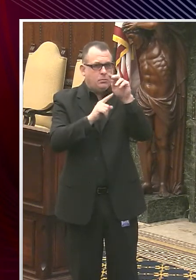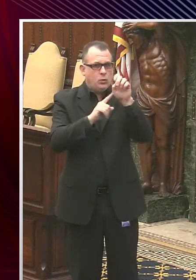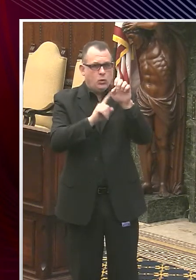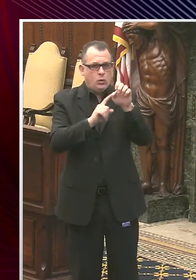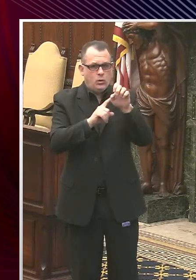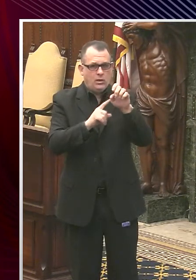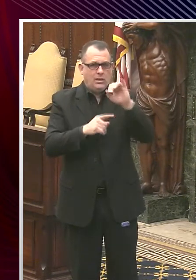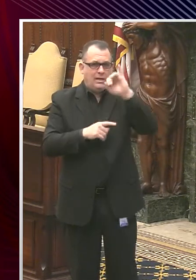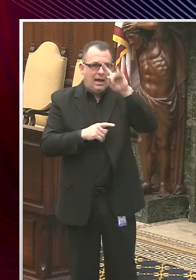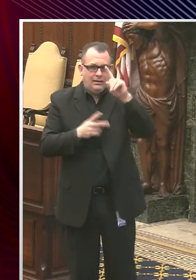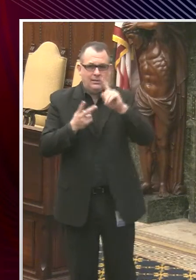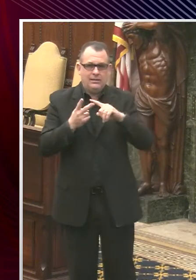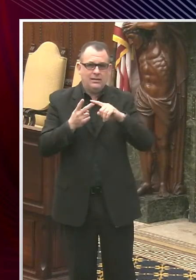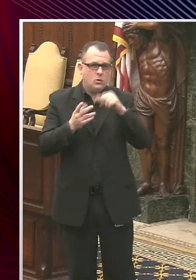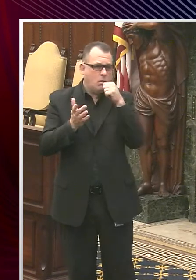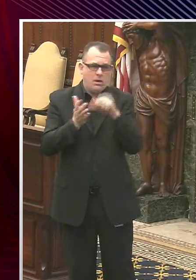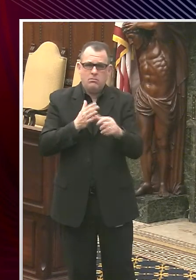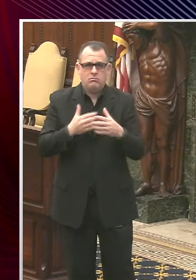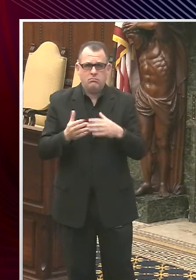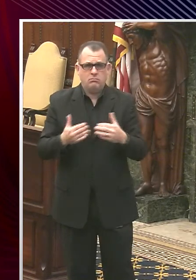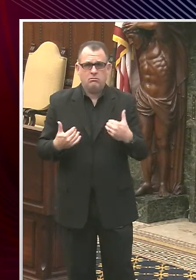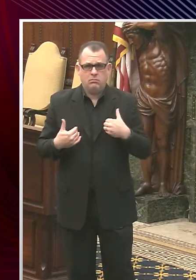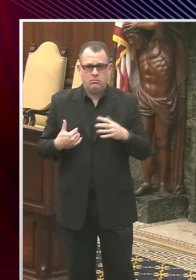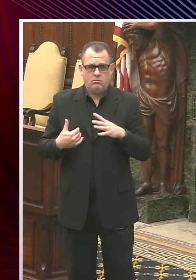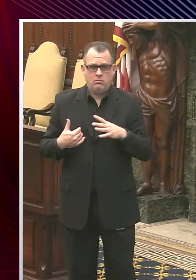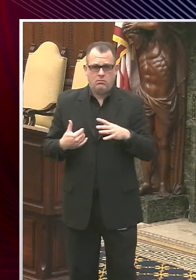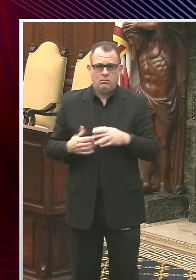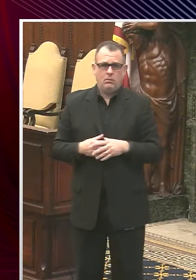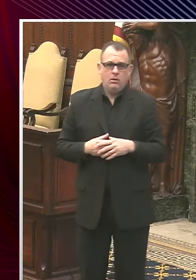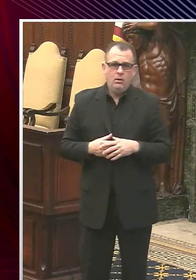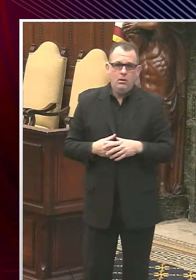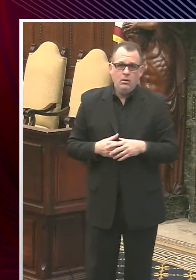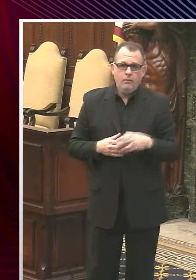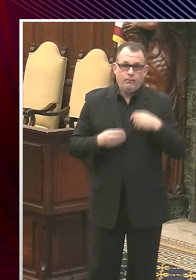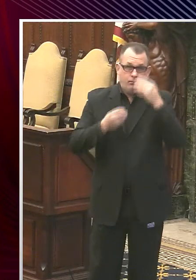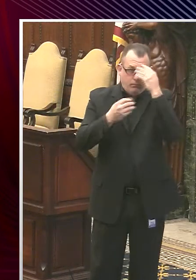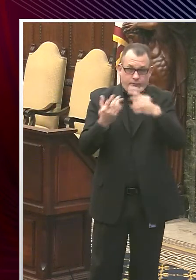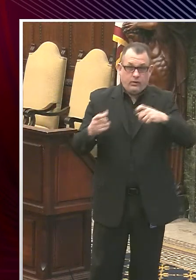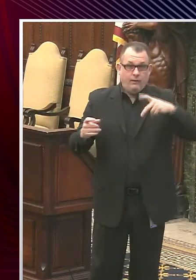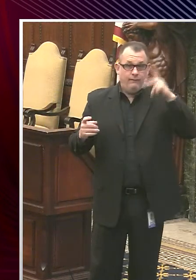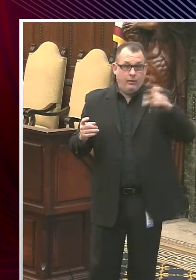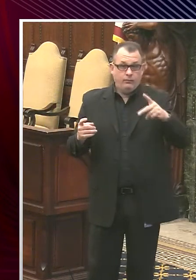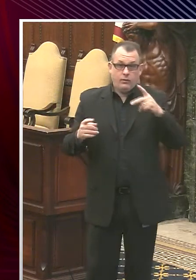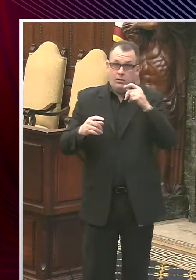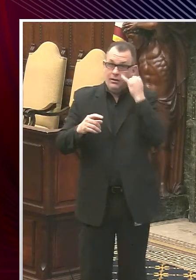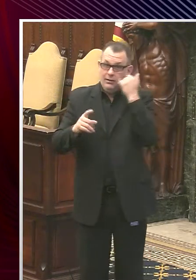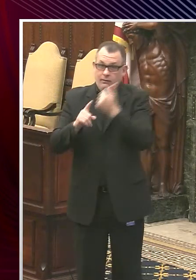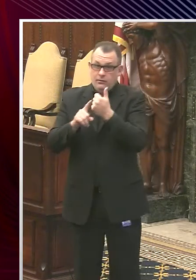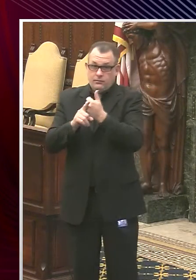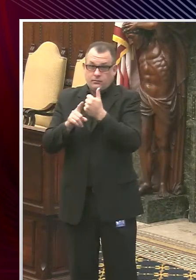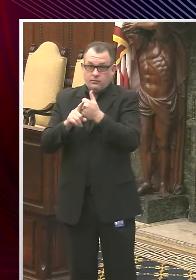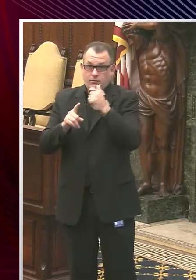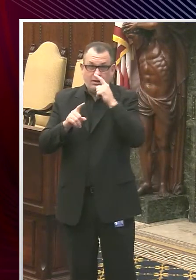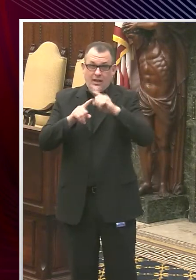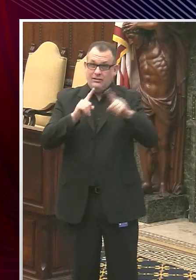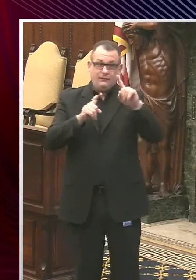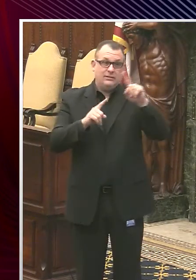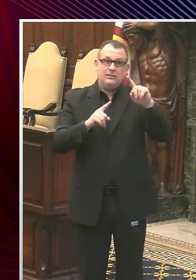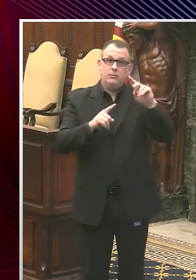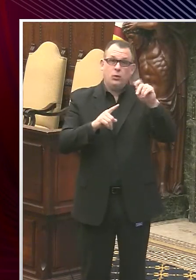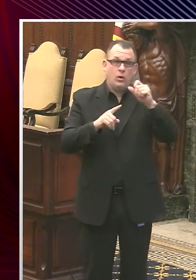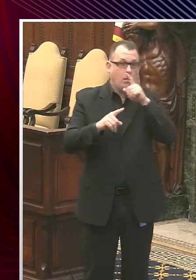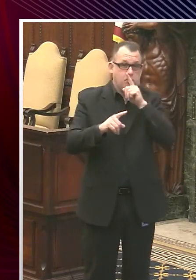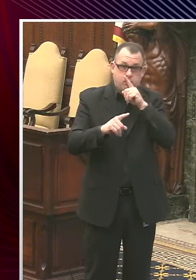any piece of mail. Now, I should note that if you're from Philadelphia, but you're not from the 22 designated zip codes, and you come there without an